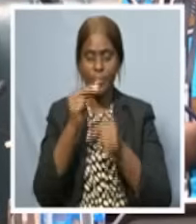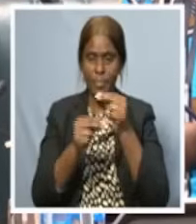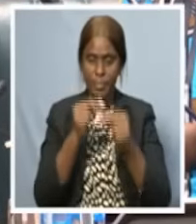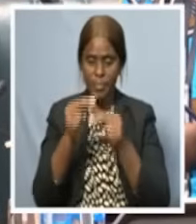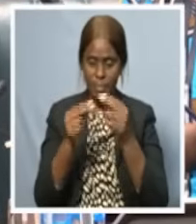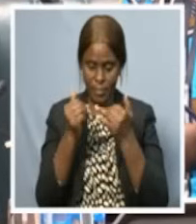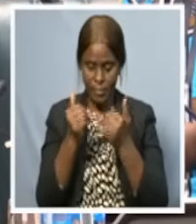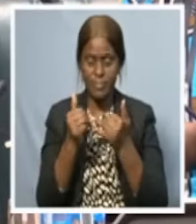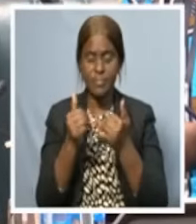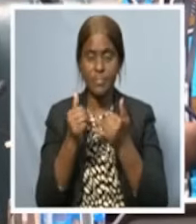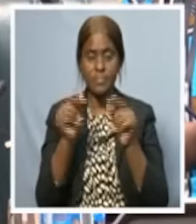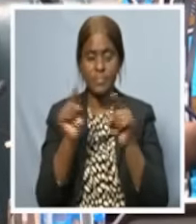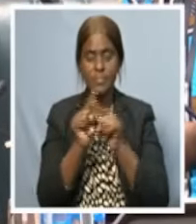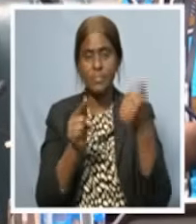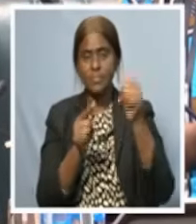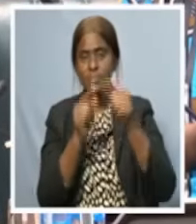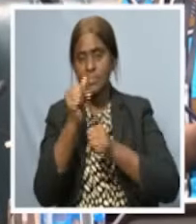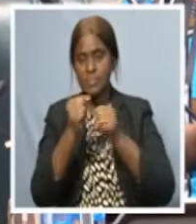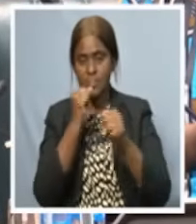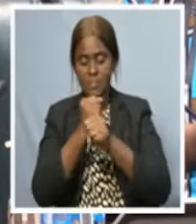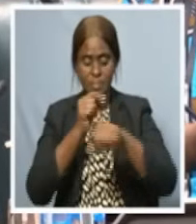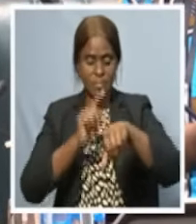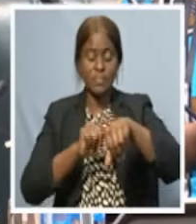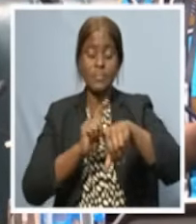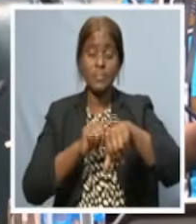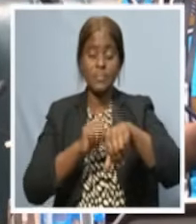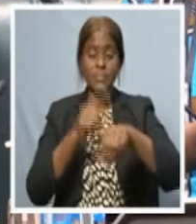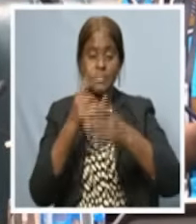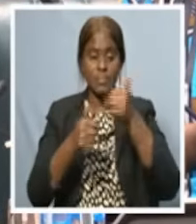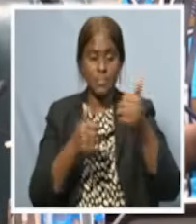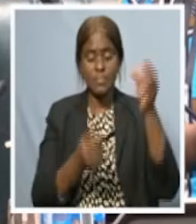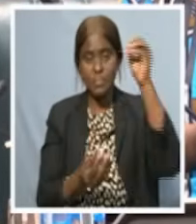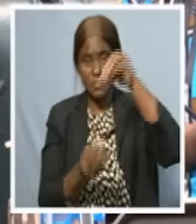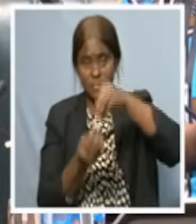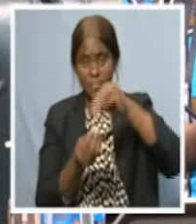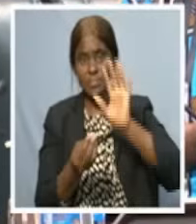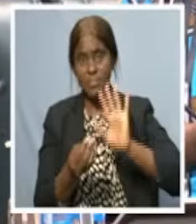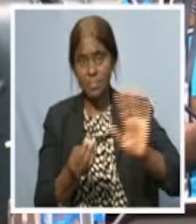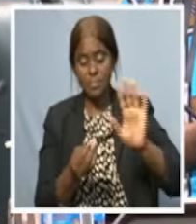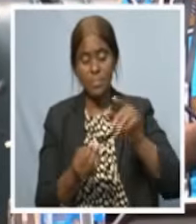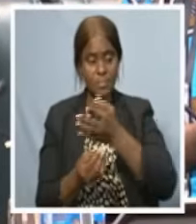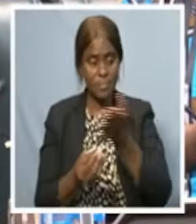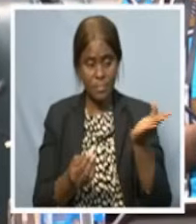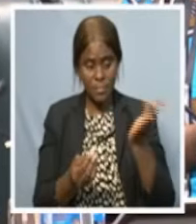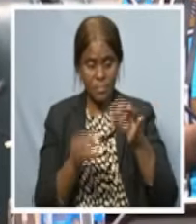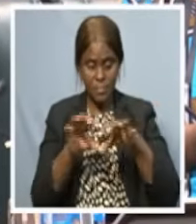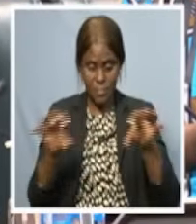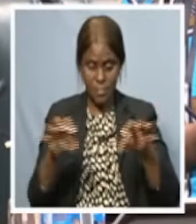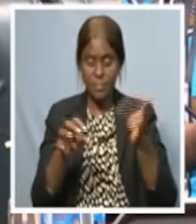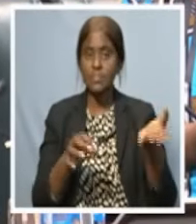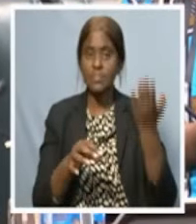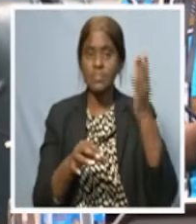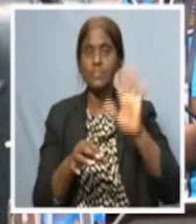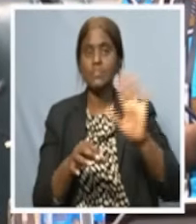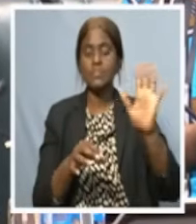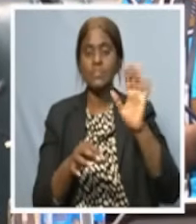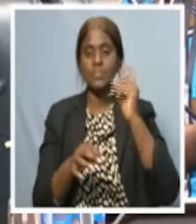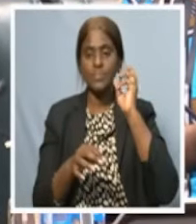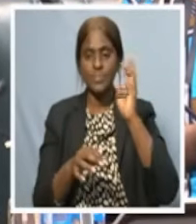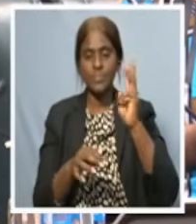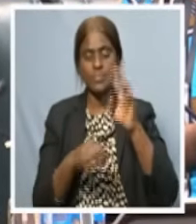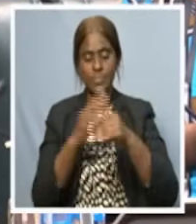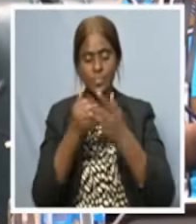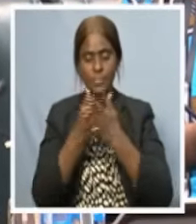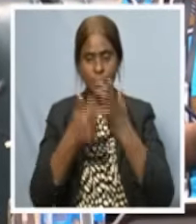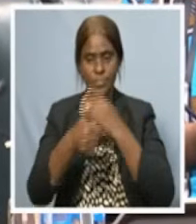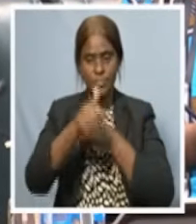Meaning, the 10-year period that they added, these children up there